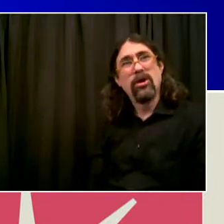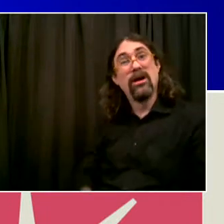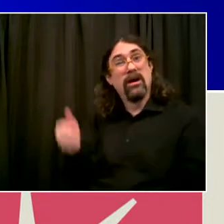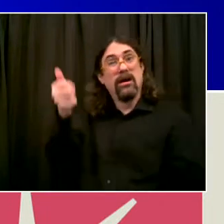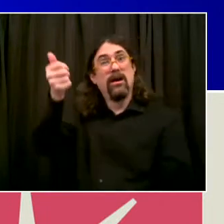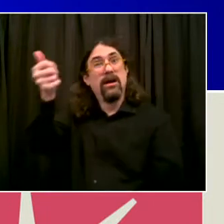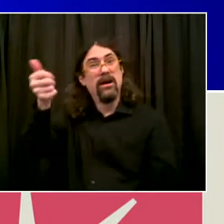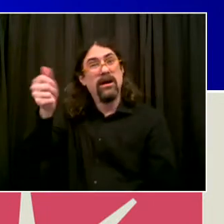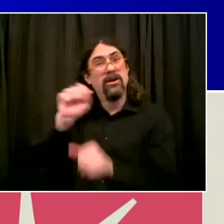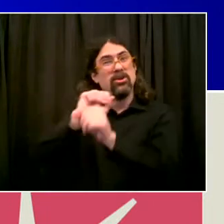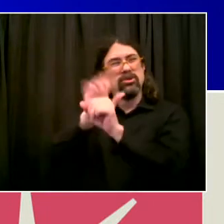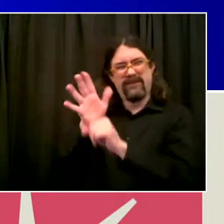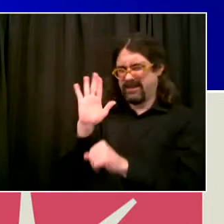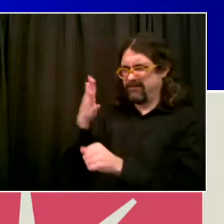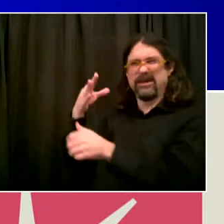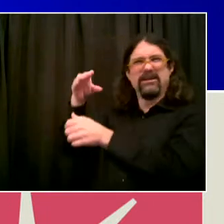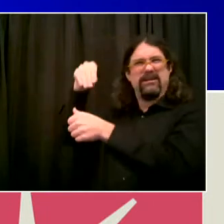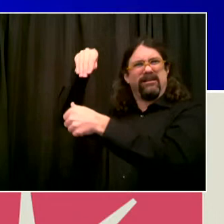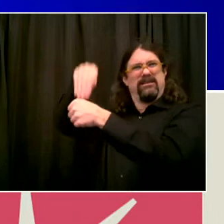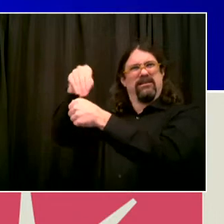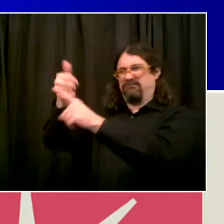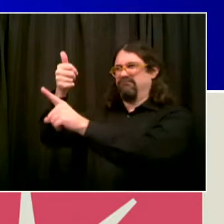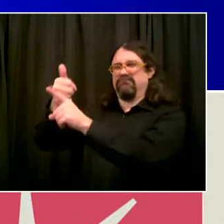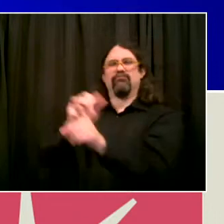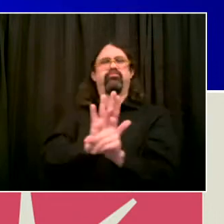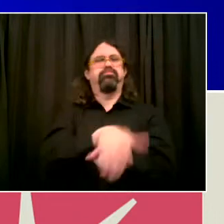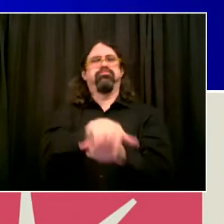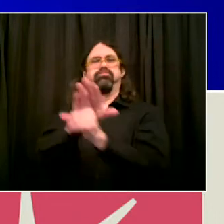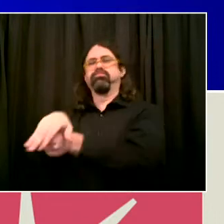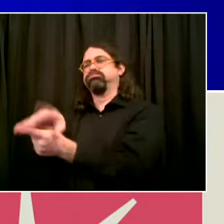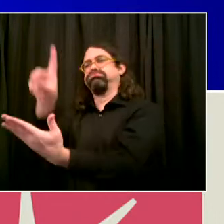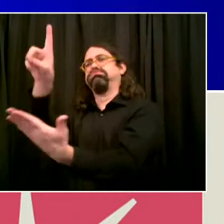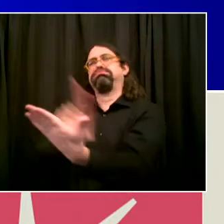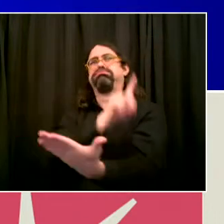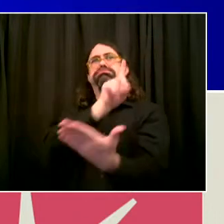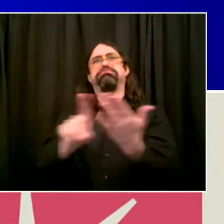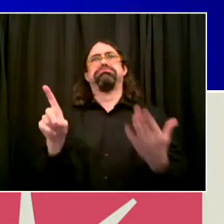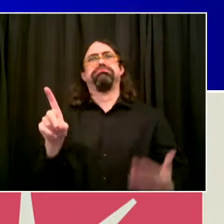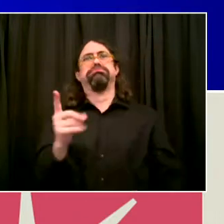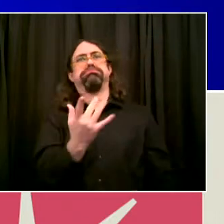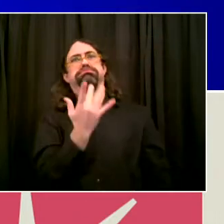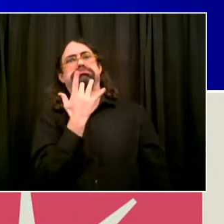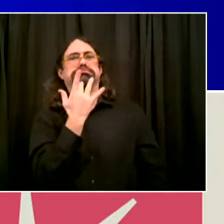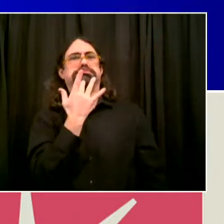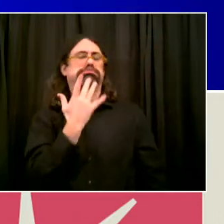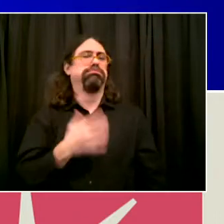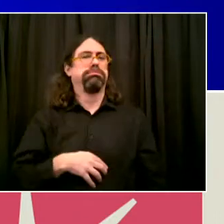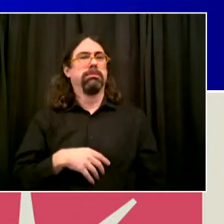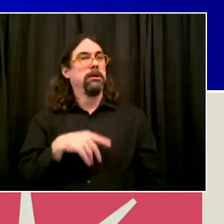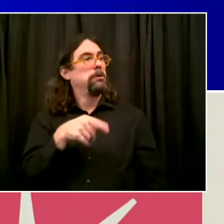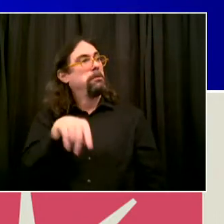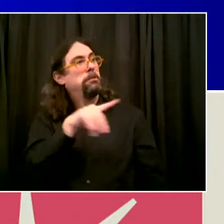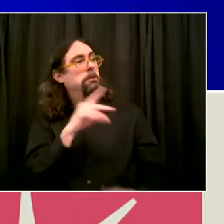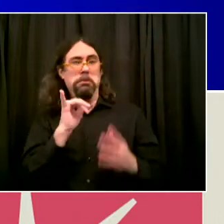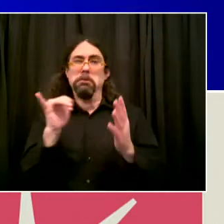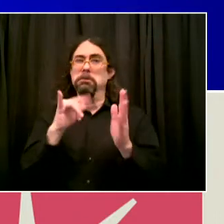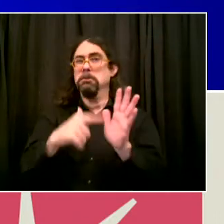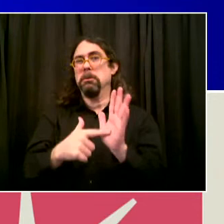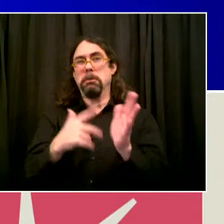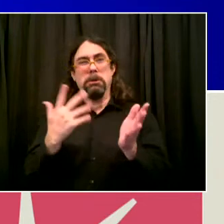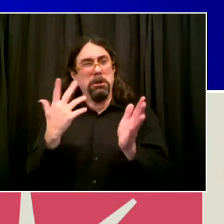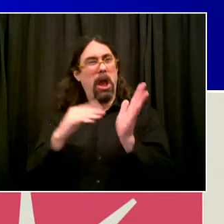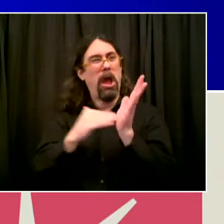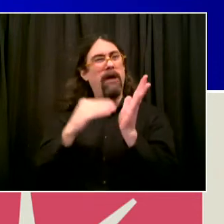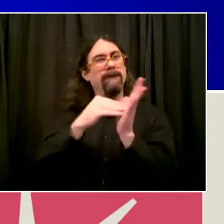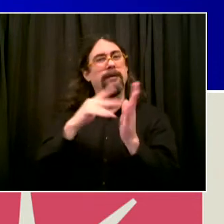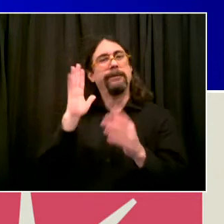problems like lack of health care. But the impact of the coronavirus touches all of us. If the coronavirus is continuing to spread, if people are